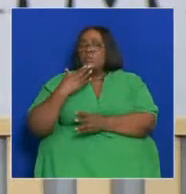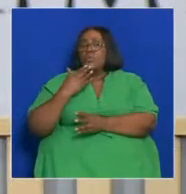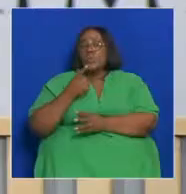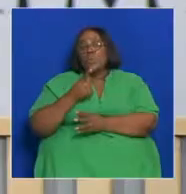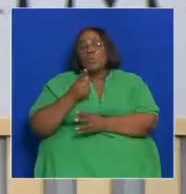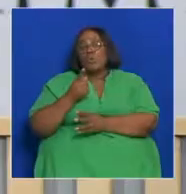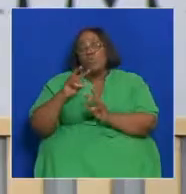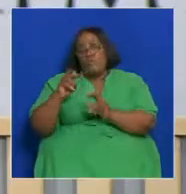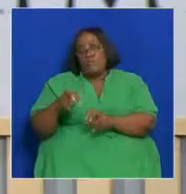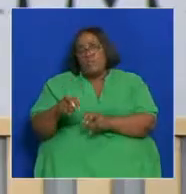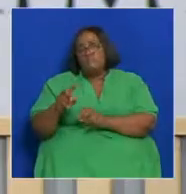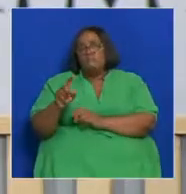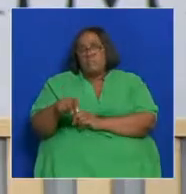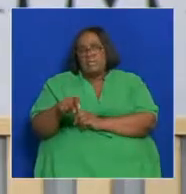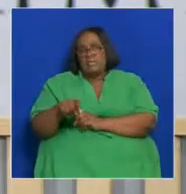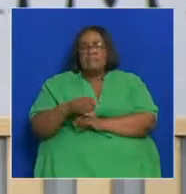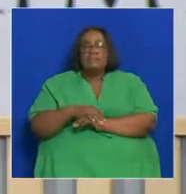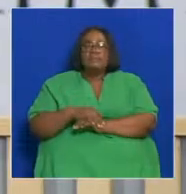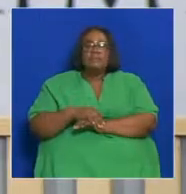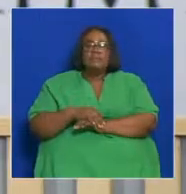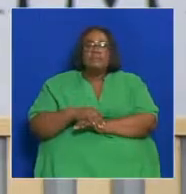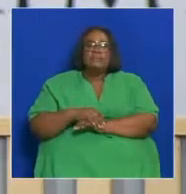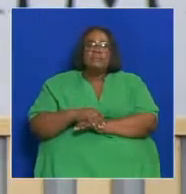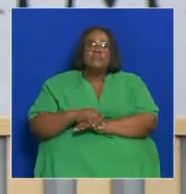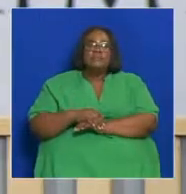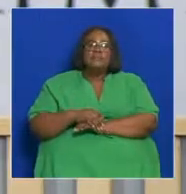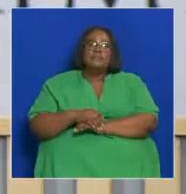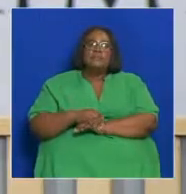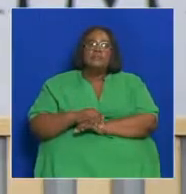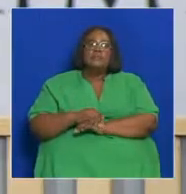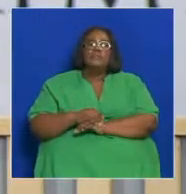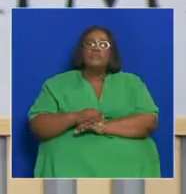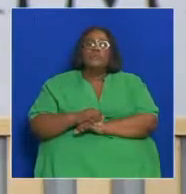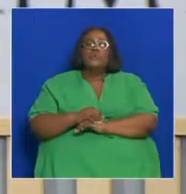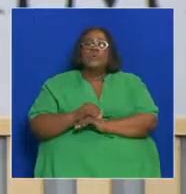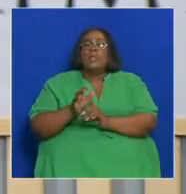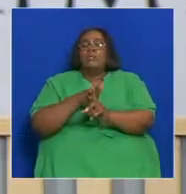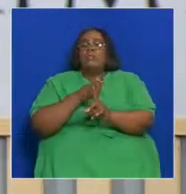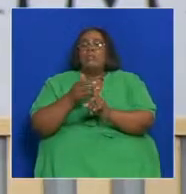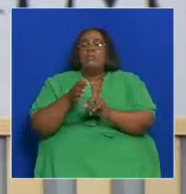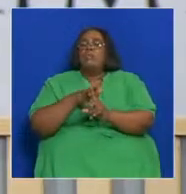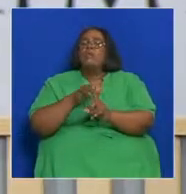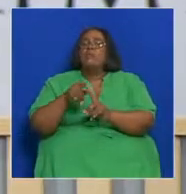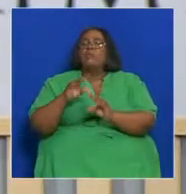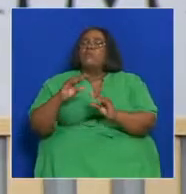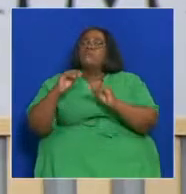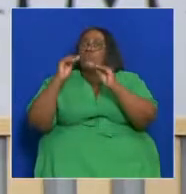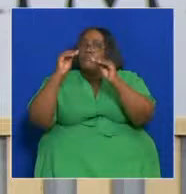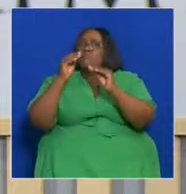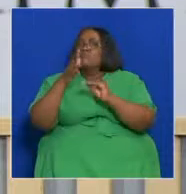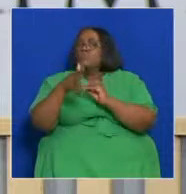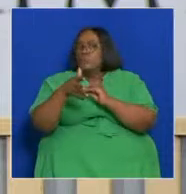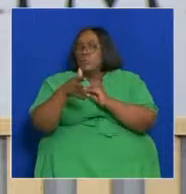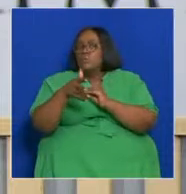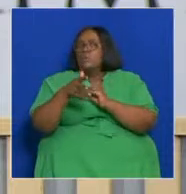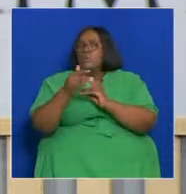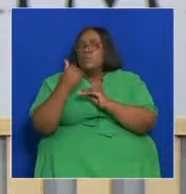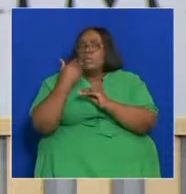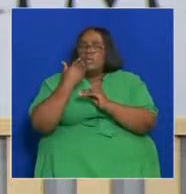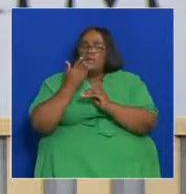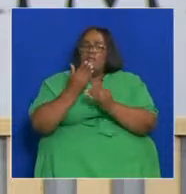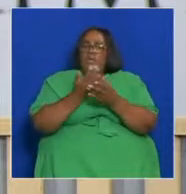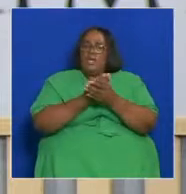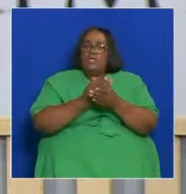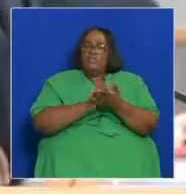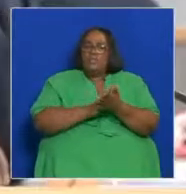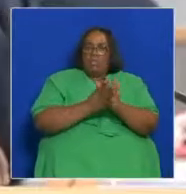investigators with a promotion and so forth. That is the explanation that was given